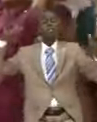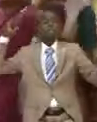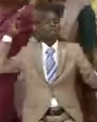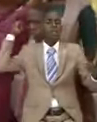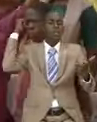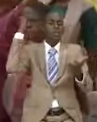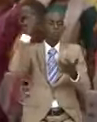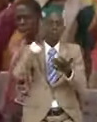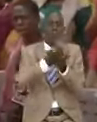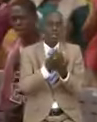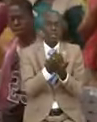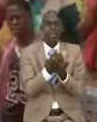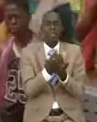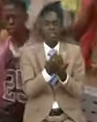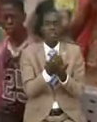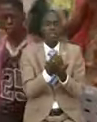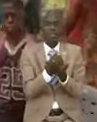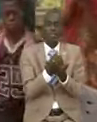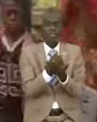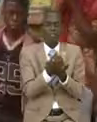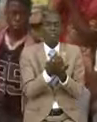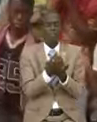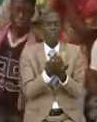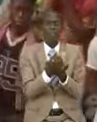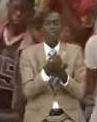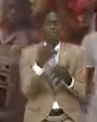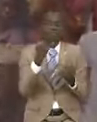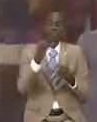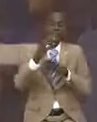amen. A global,